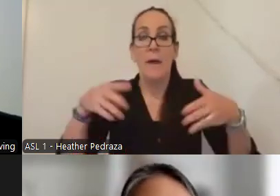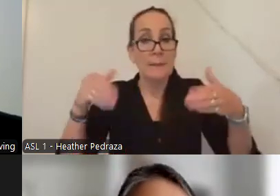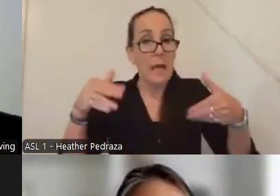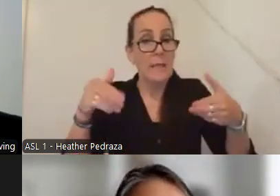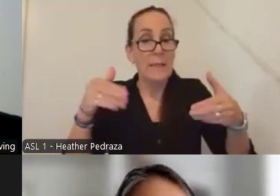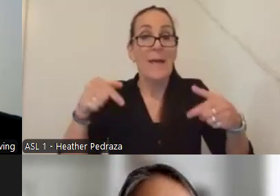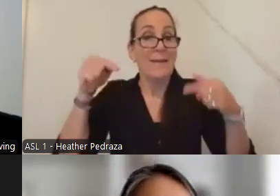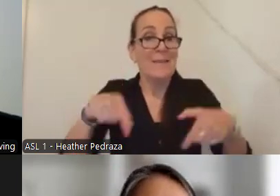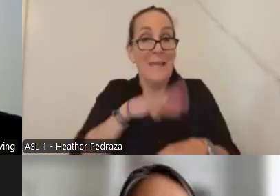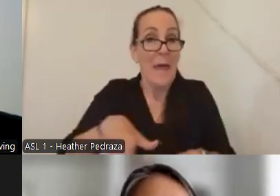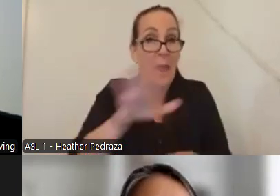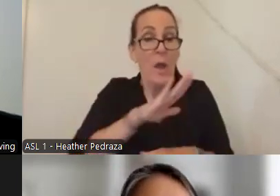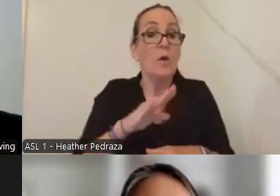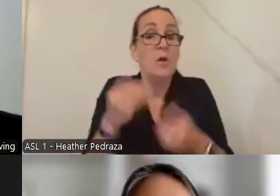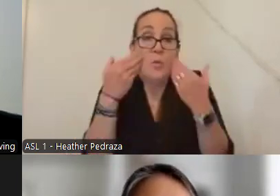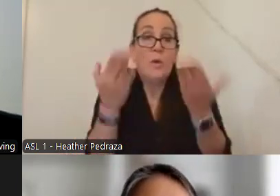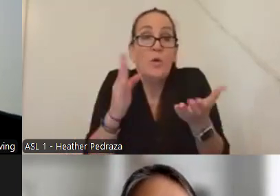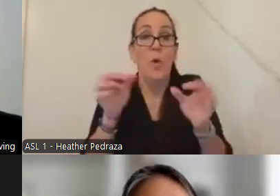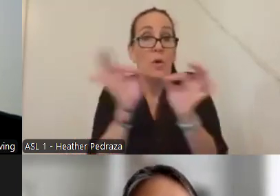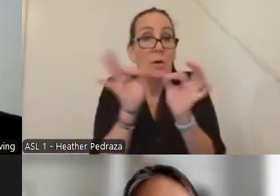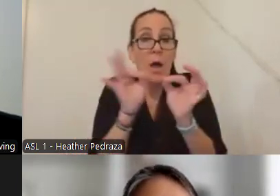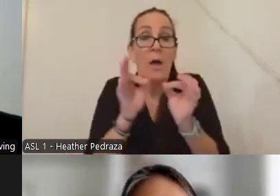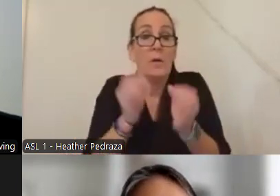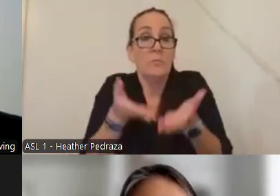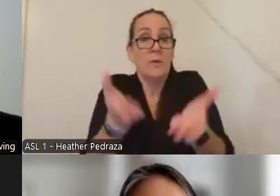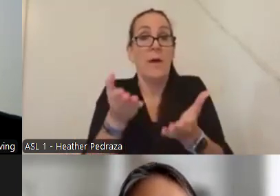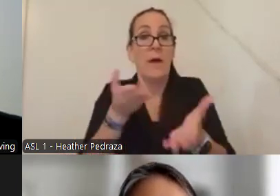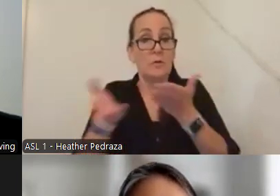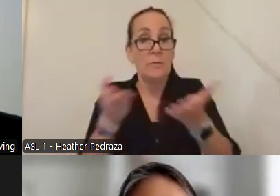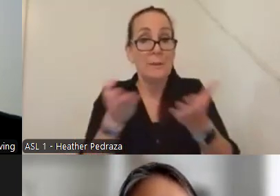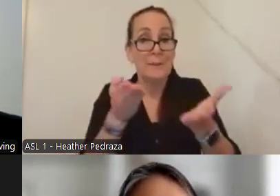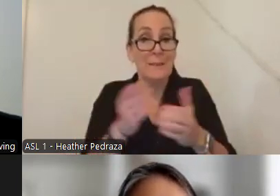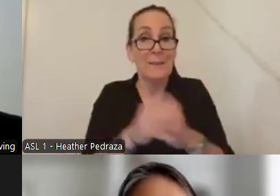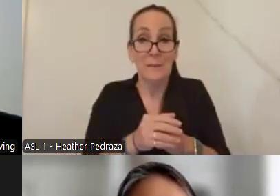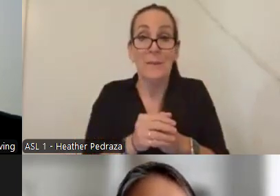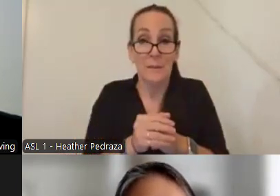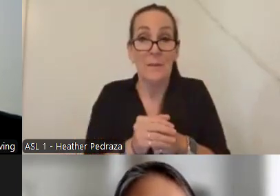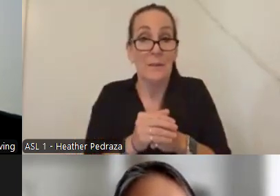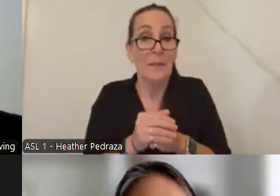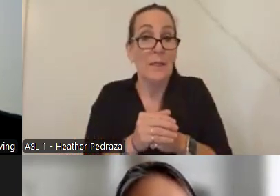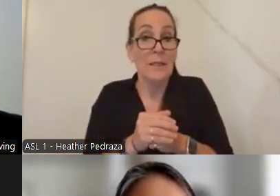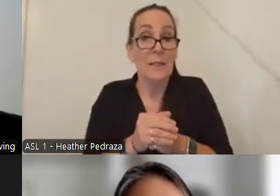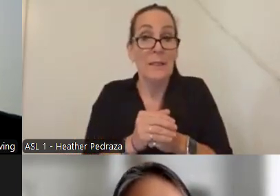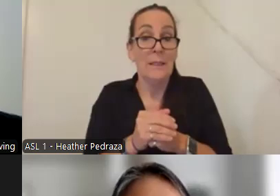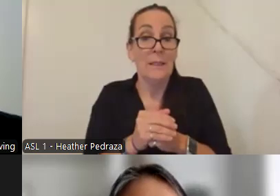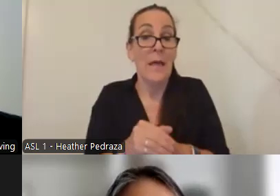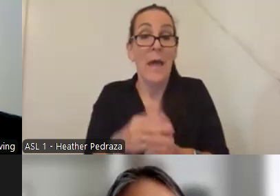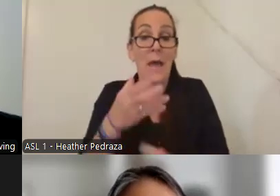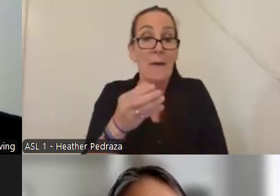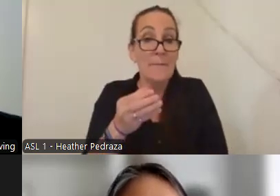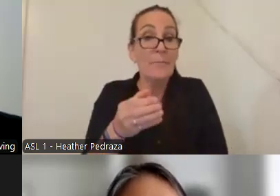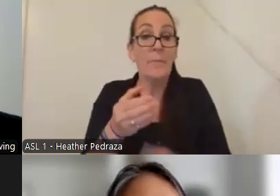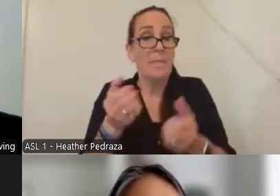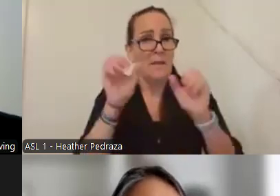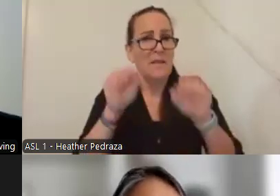we even know what it costs to provide services. And I put in the chat, could you imagine Department of Healthcare Services having zero clue how much it